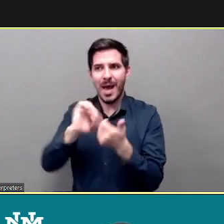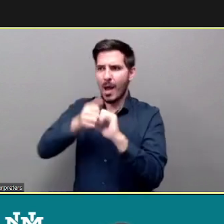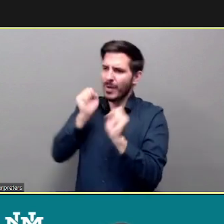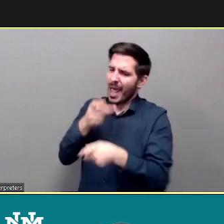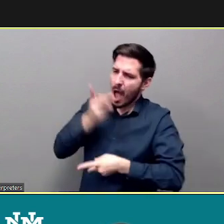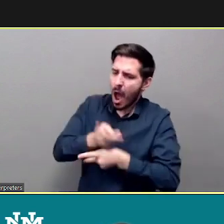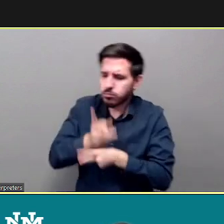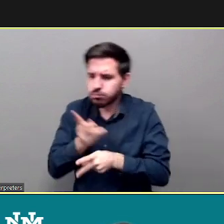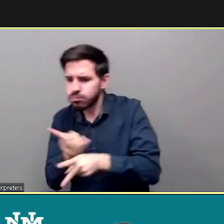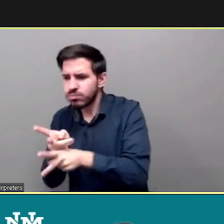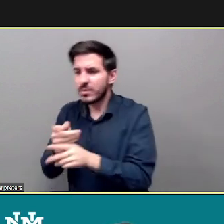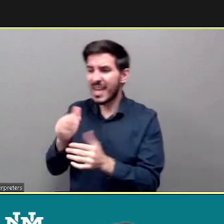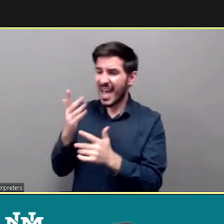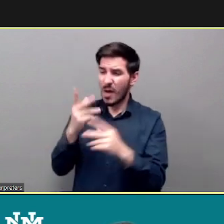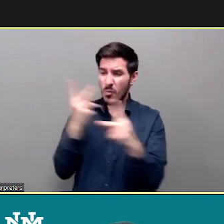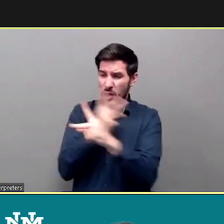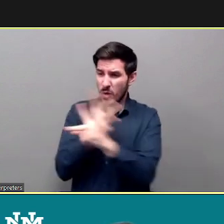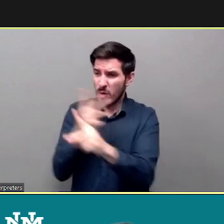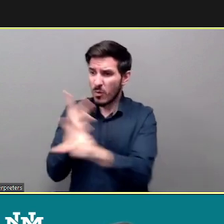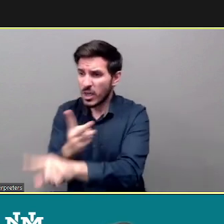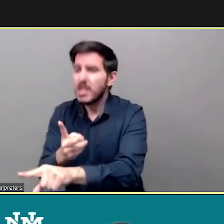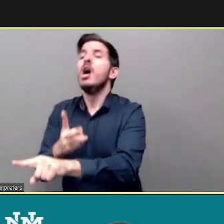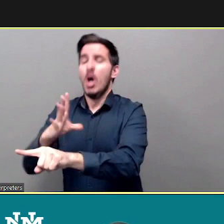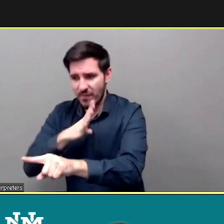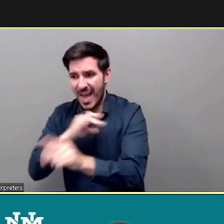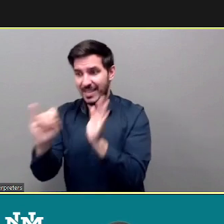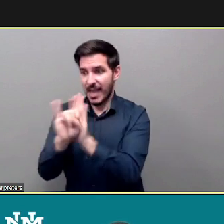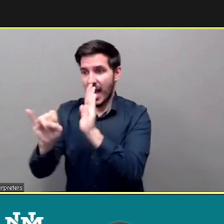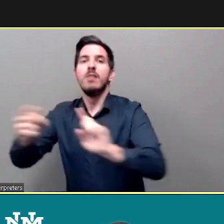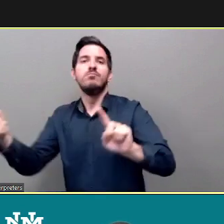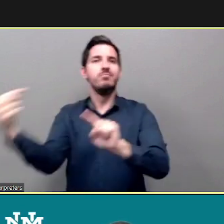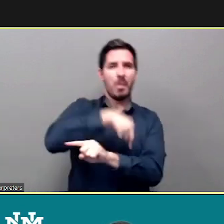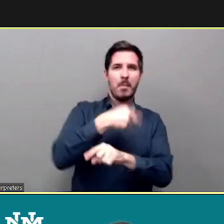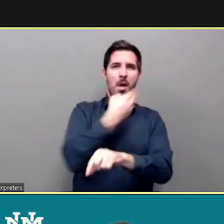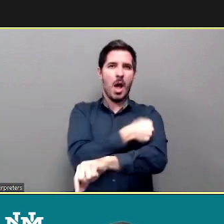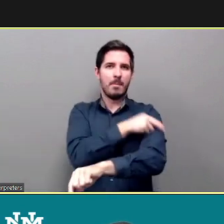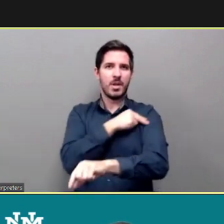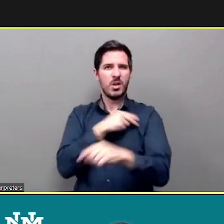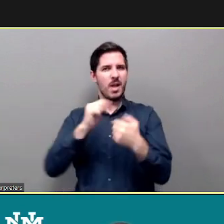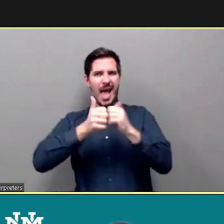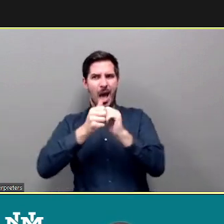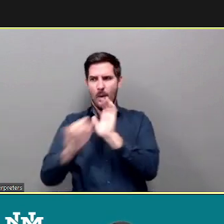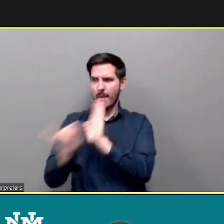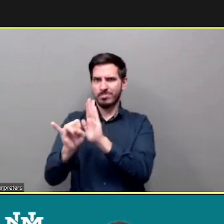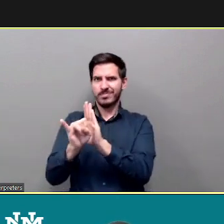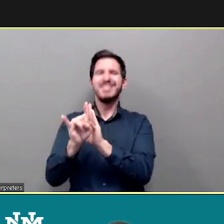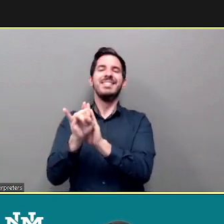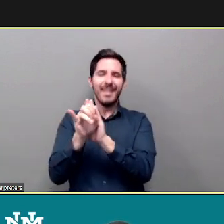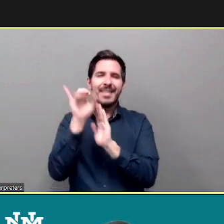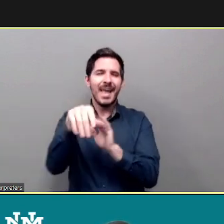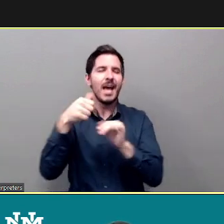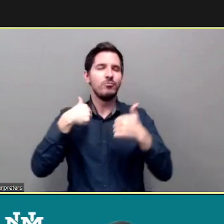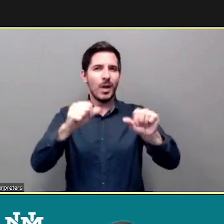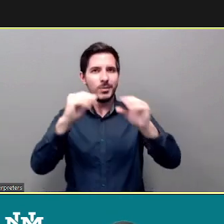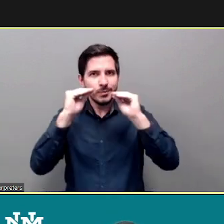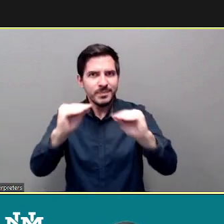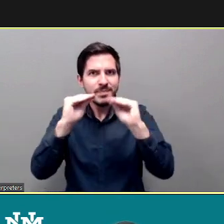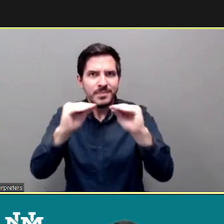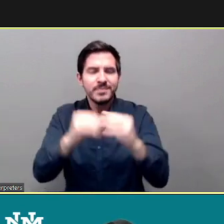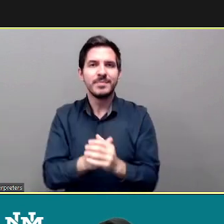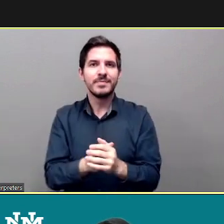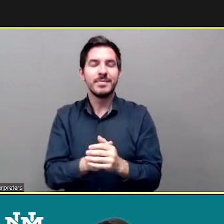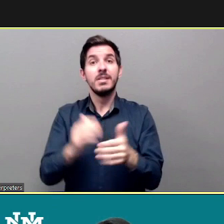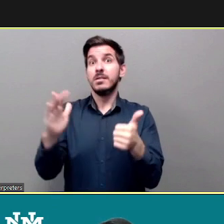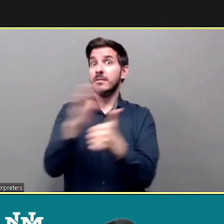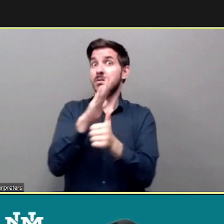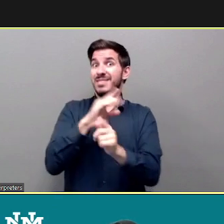them in. The main thing we want to vocalize is when you come to any of our hospitals, particularly